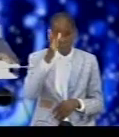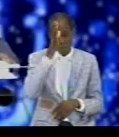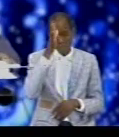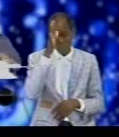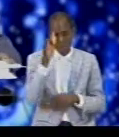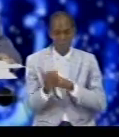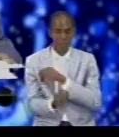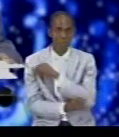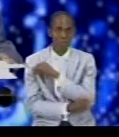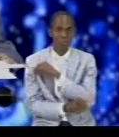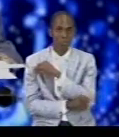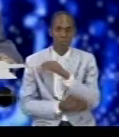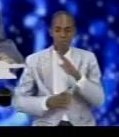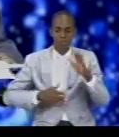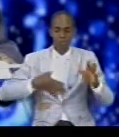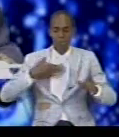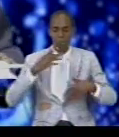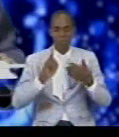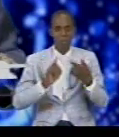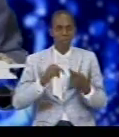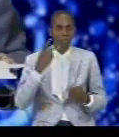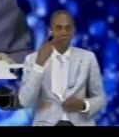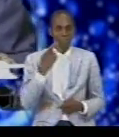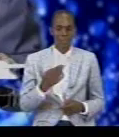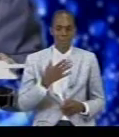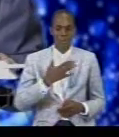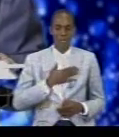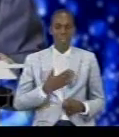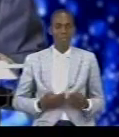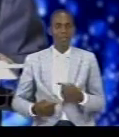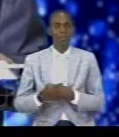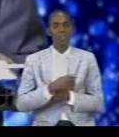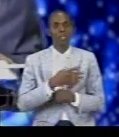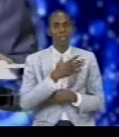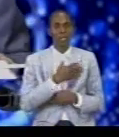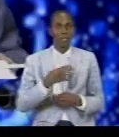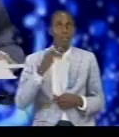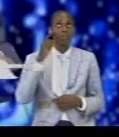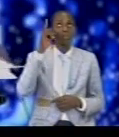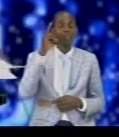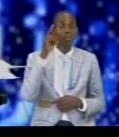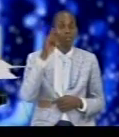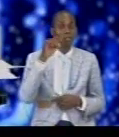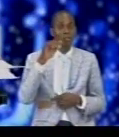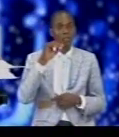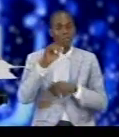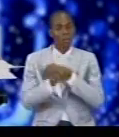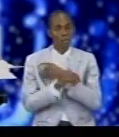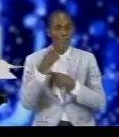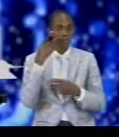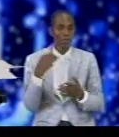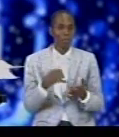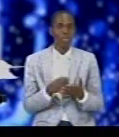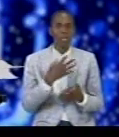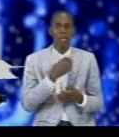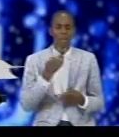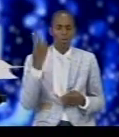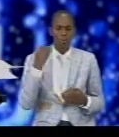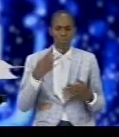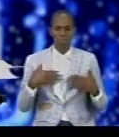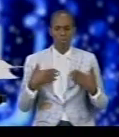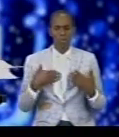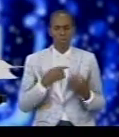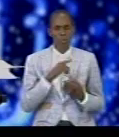Your father Abraham rejoiced to see my day, and he saw it and was glad. When he said